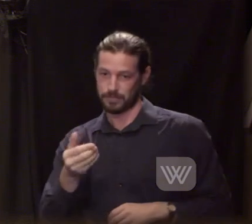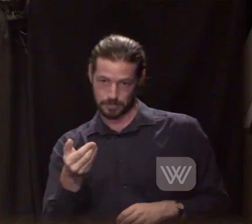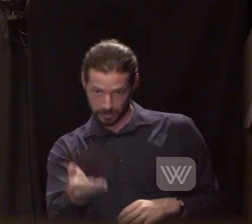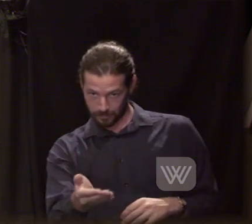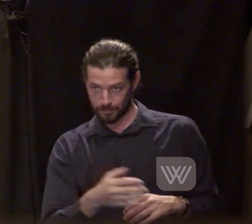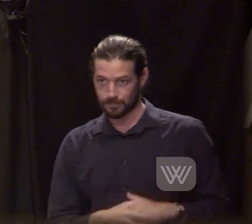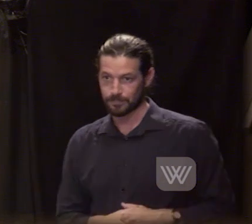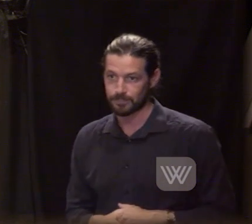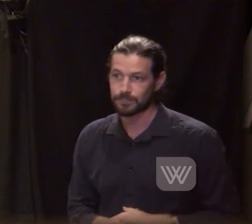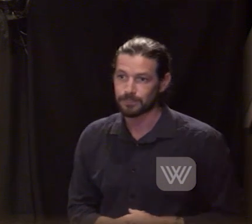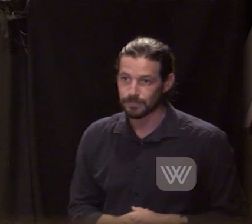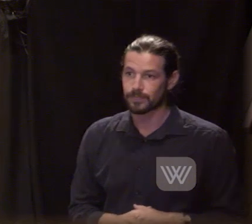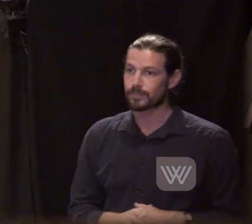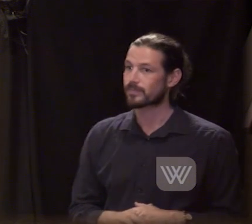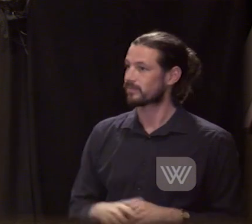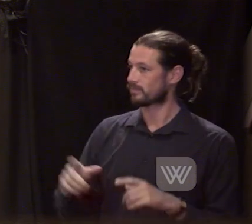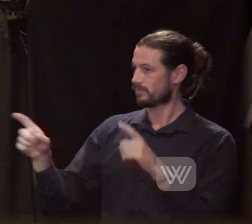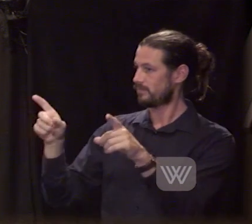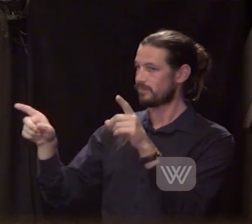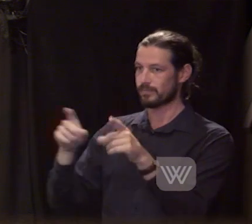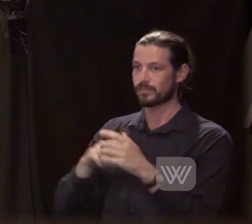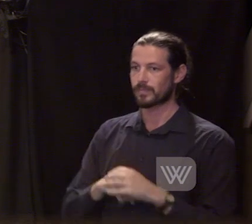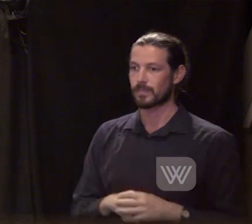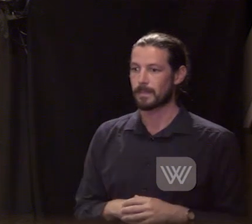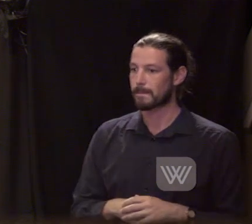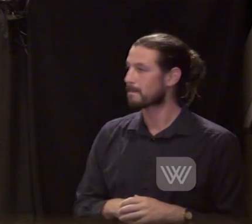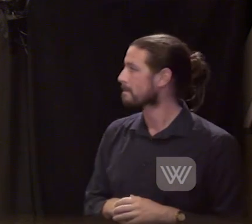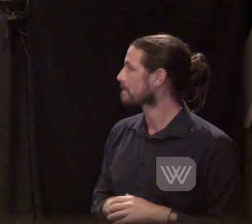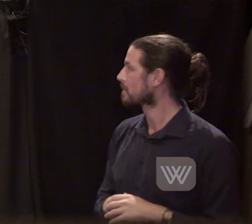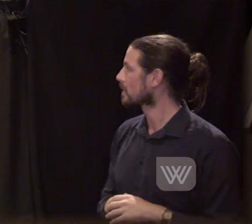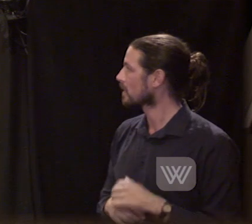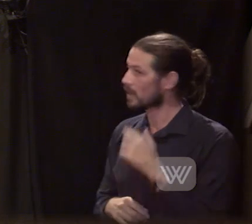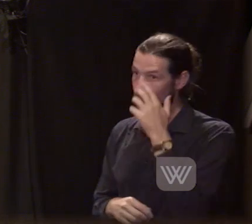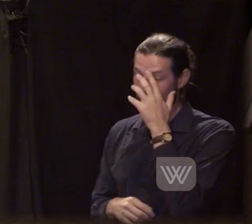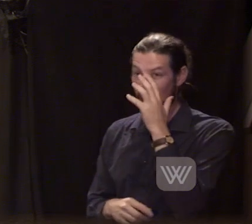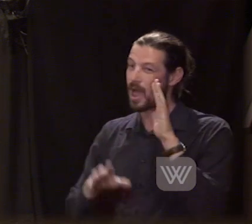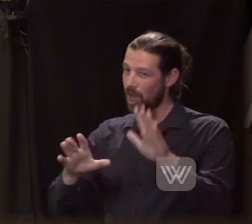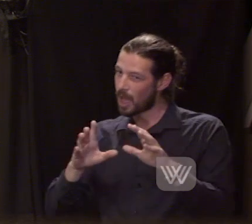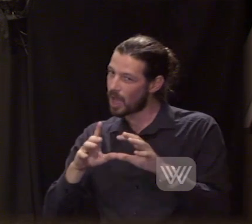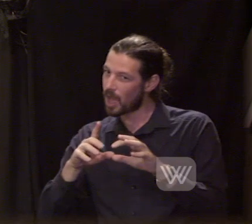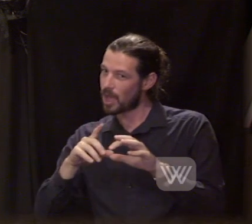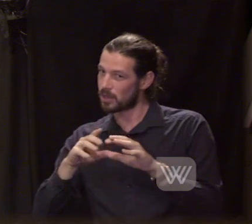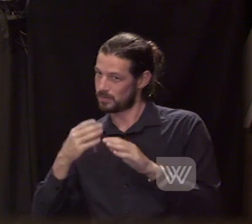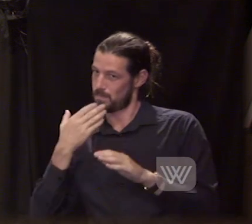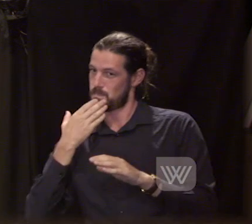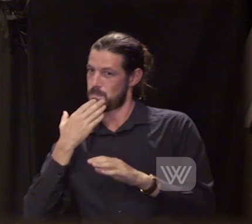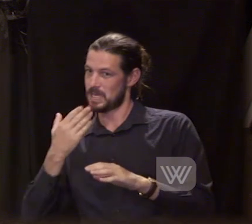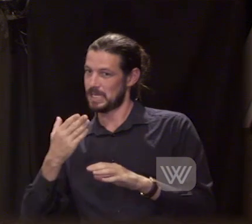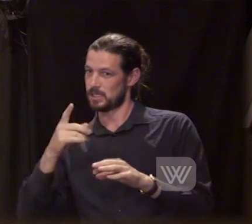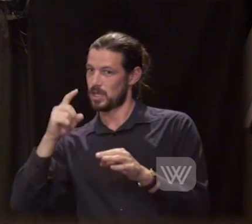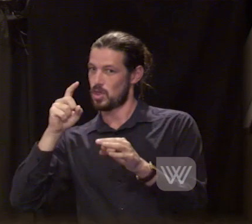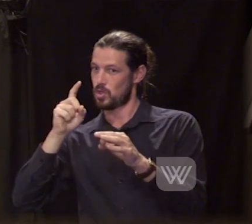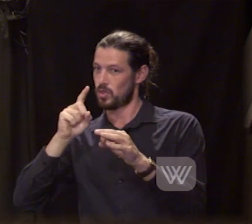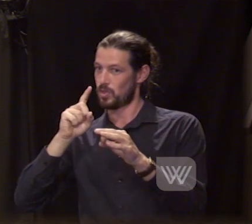two lovely assistants who are running up and down the sides. I would ask, could this question